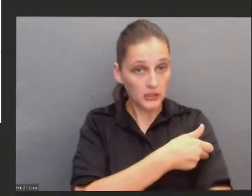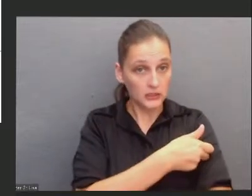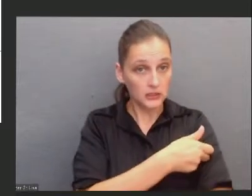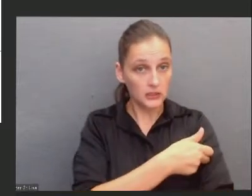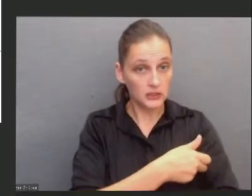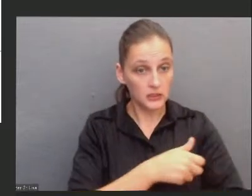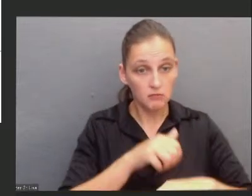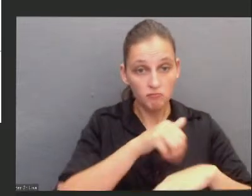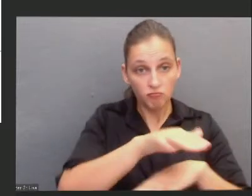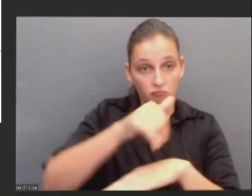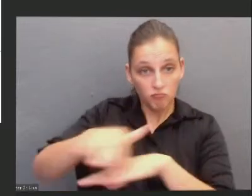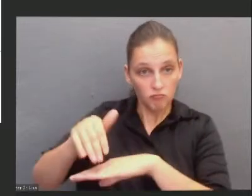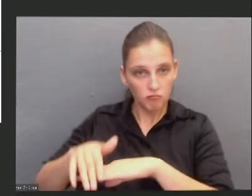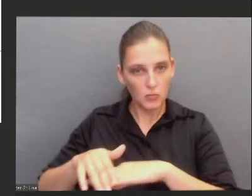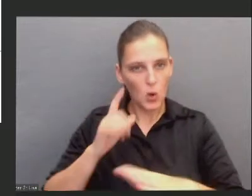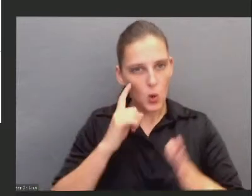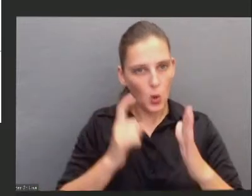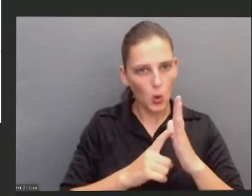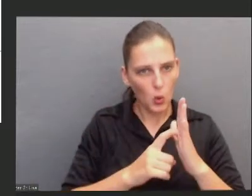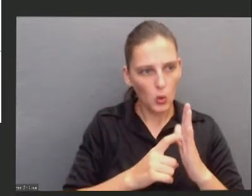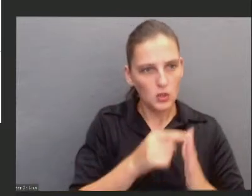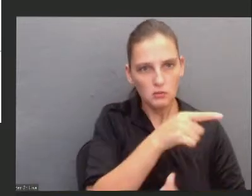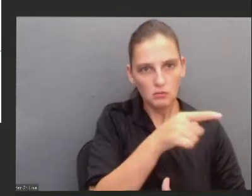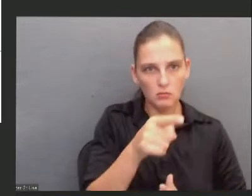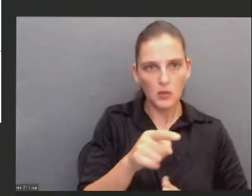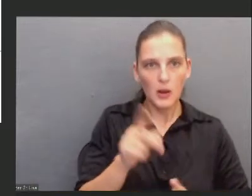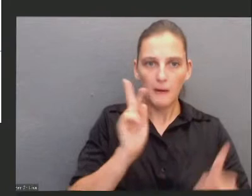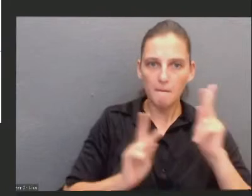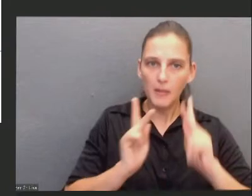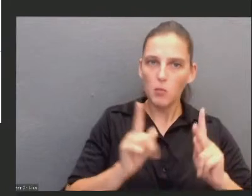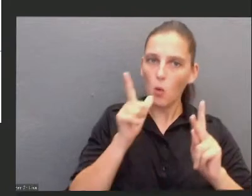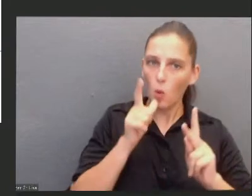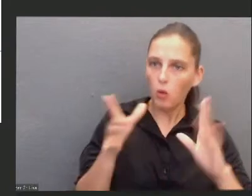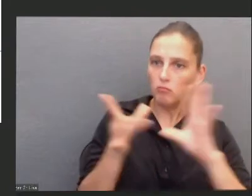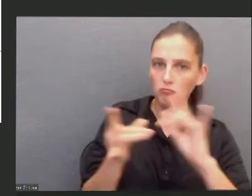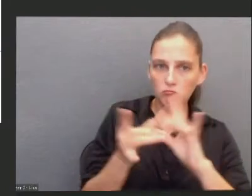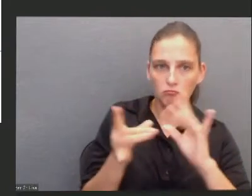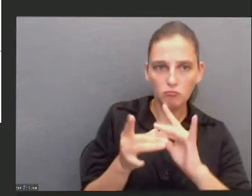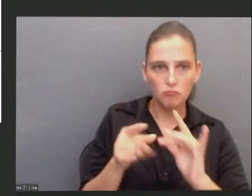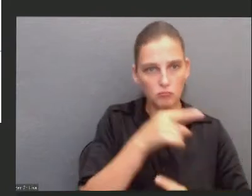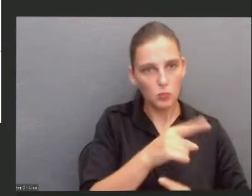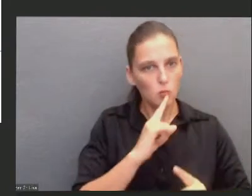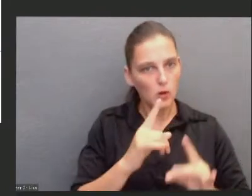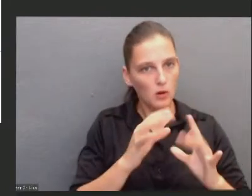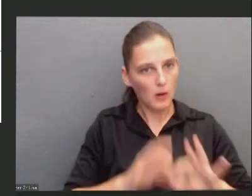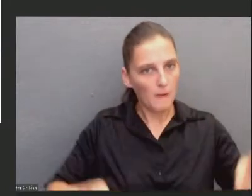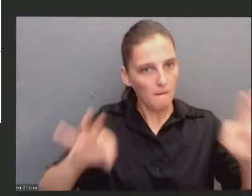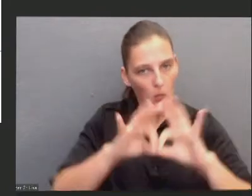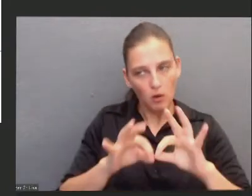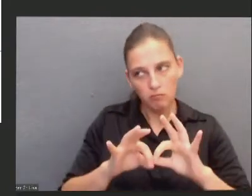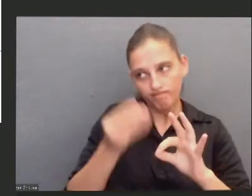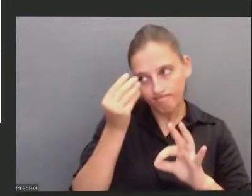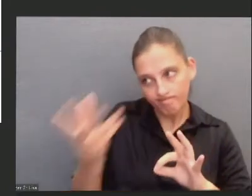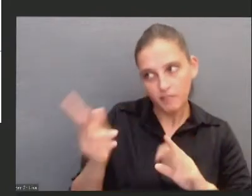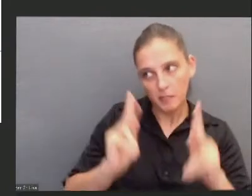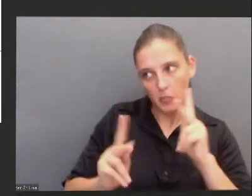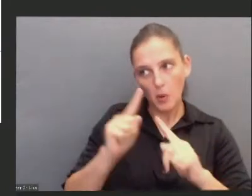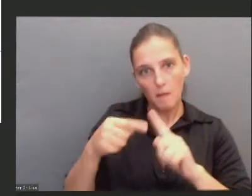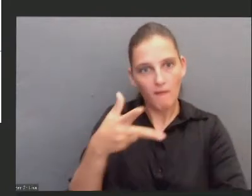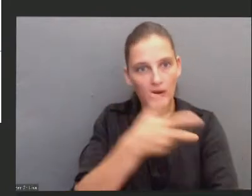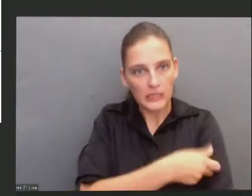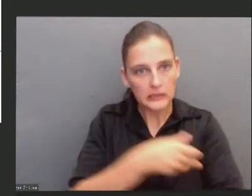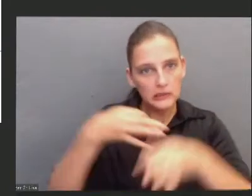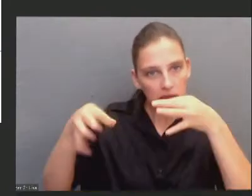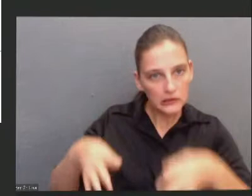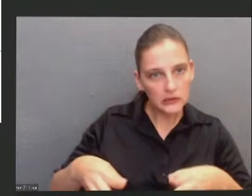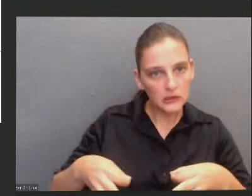trying to convince people of the value of getting the vaccine, and the message matters. And the reason we were able to get